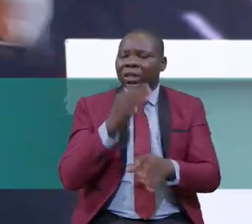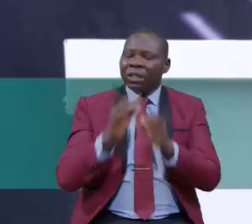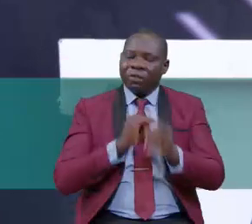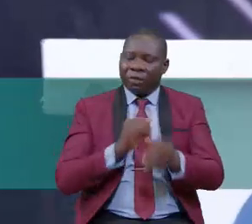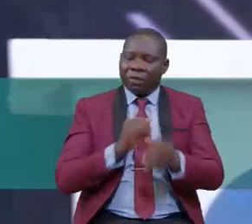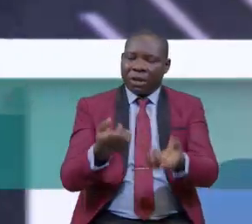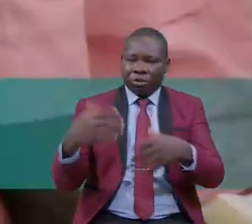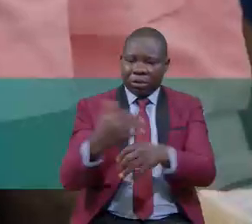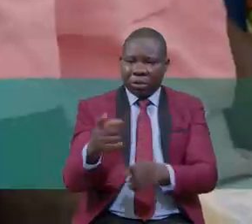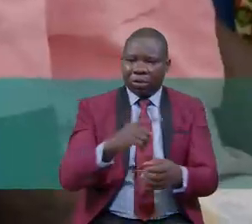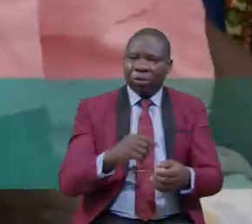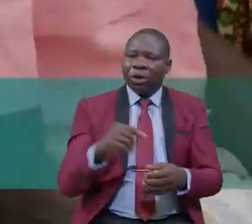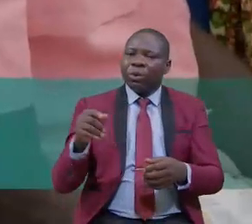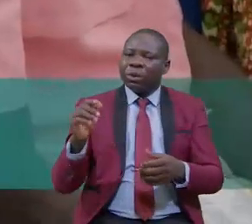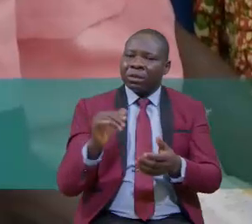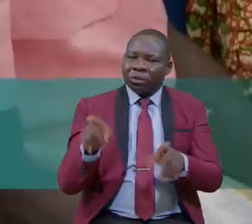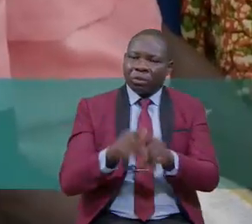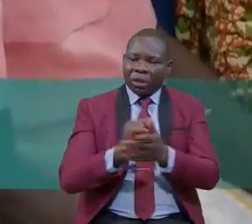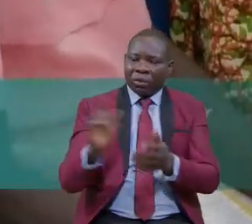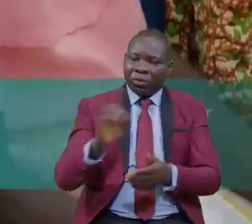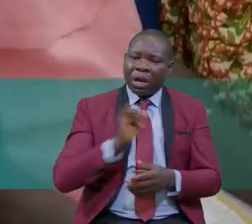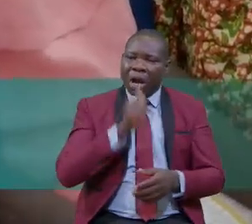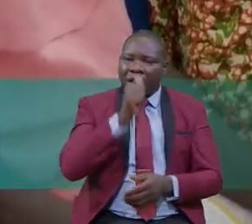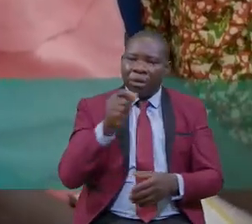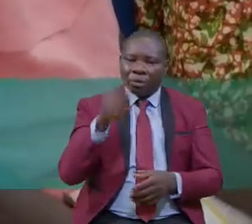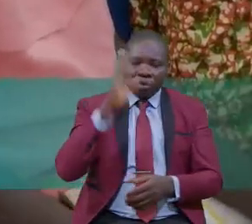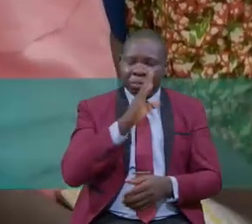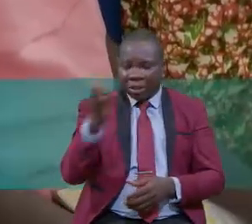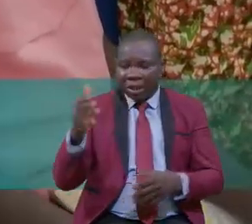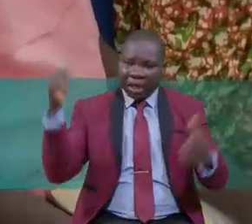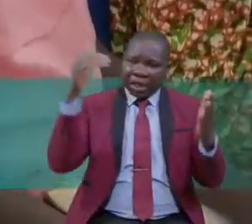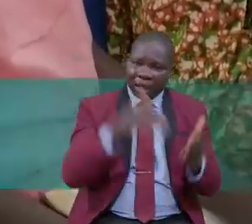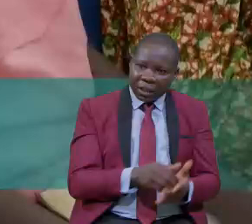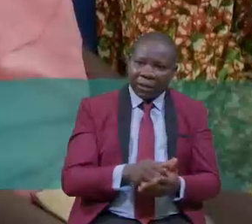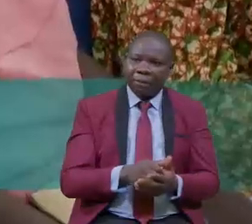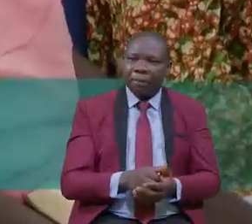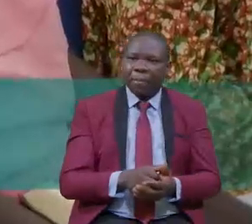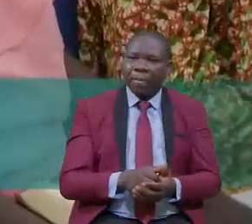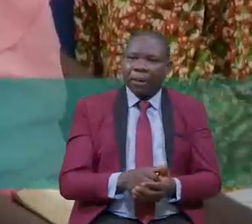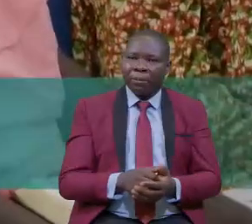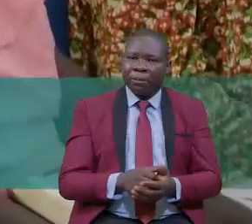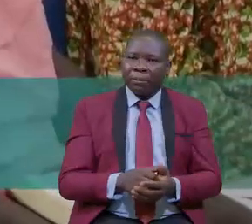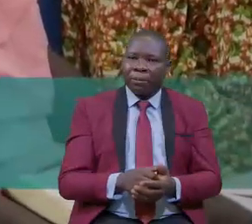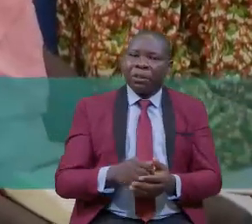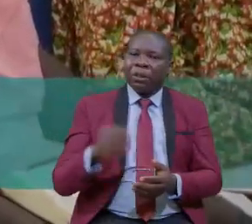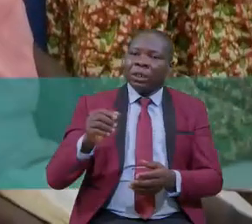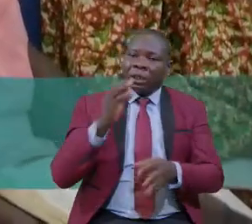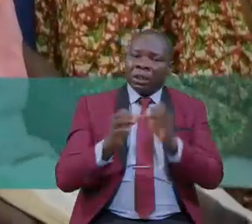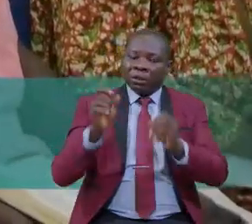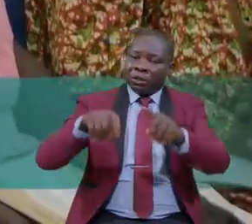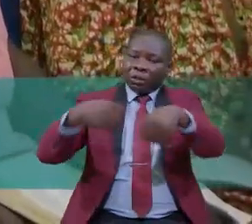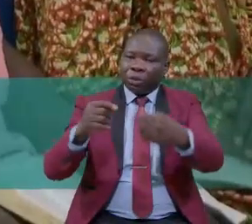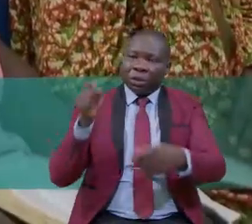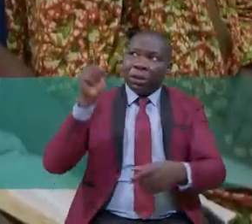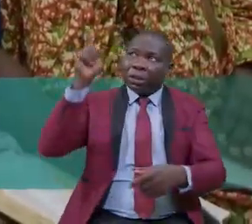revelation. He spoke about his reigning. He's coming back again. He will set up his millennial reign.